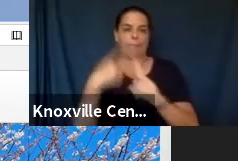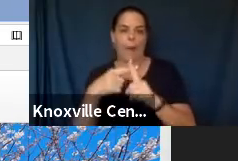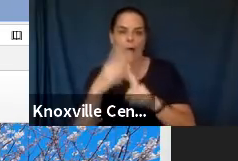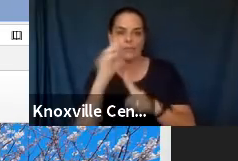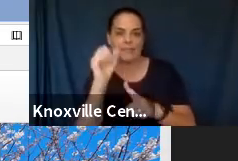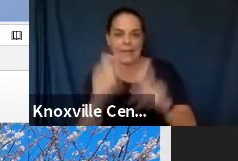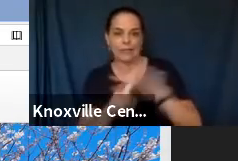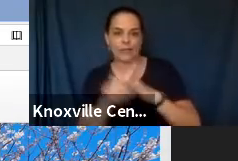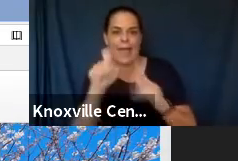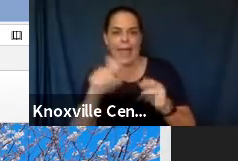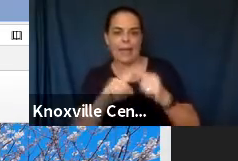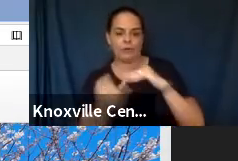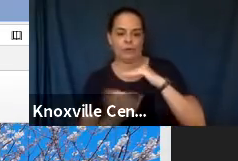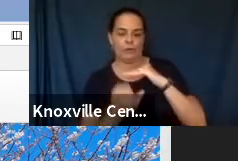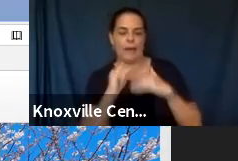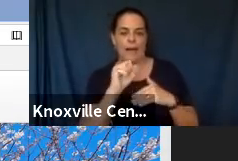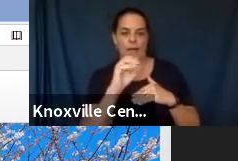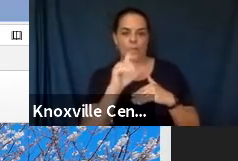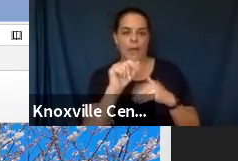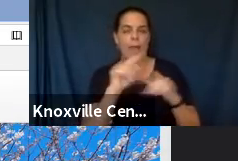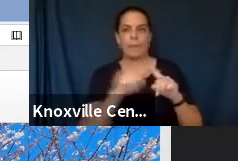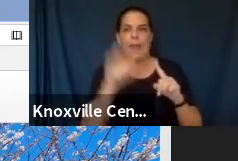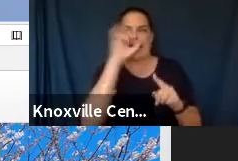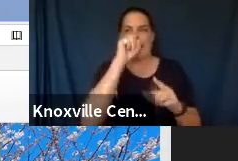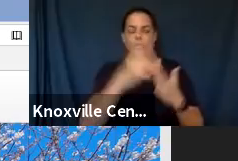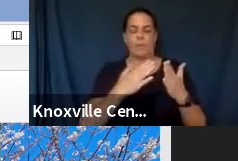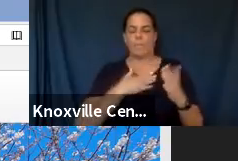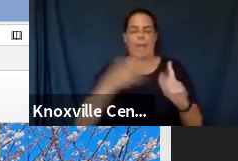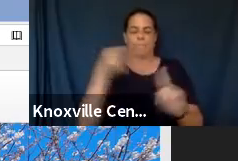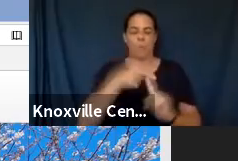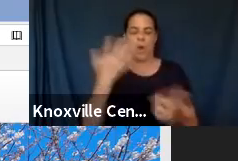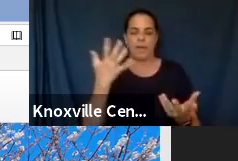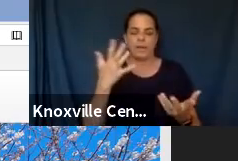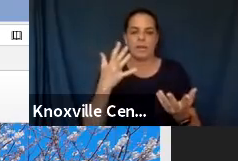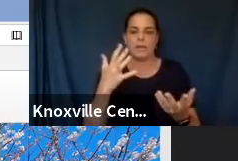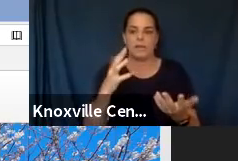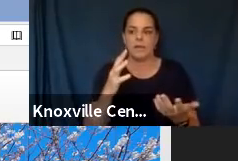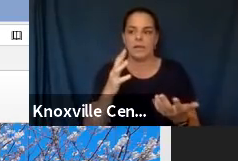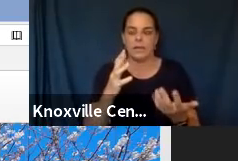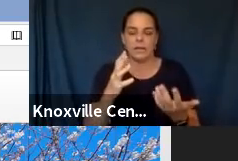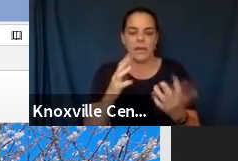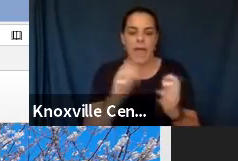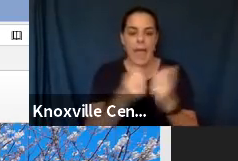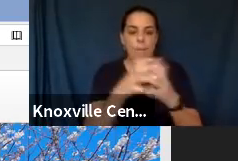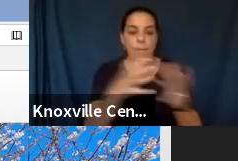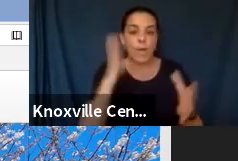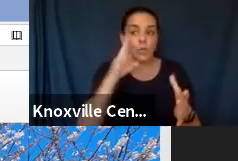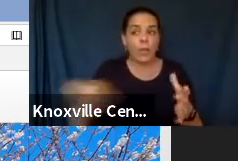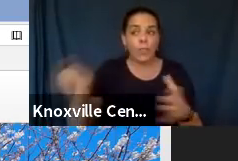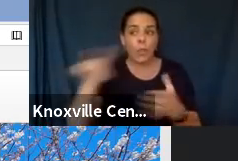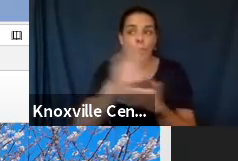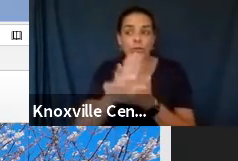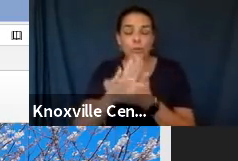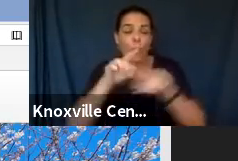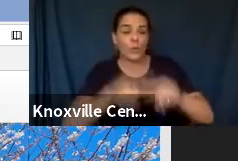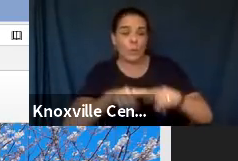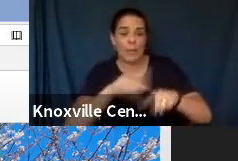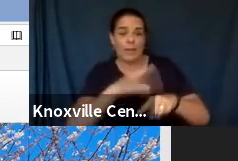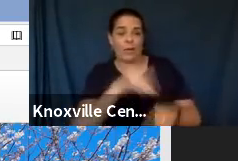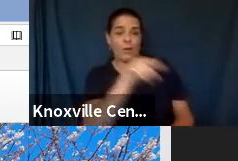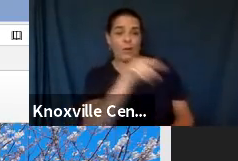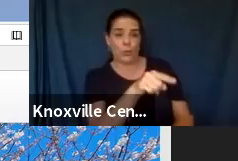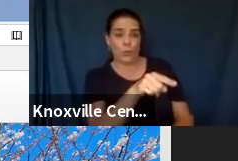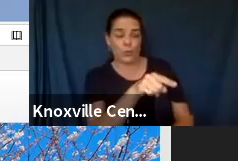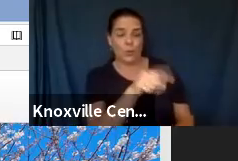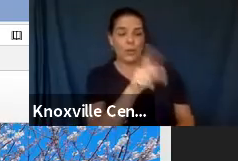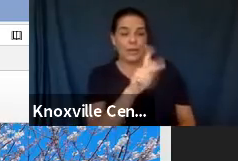I guess I'm really trying to get a sense of is just to what extent are those schools going to be depending on you guys, because I do